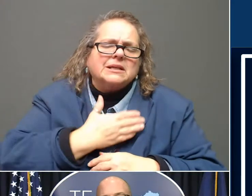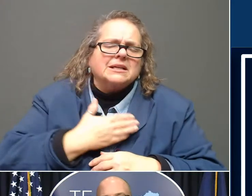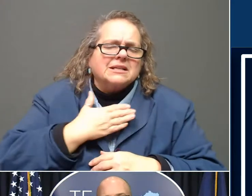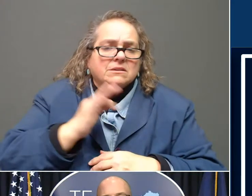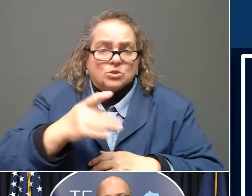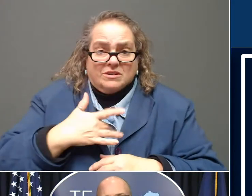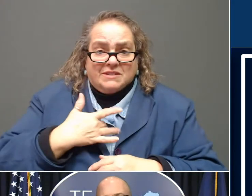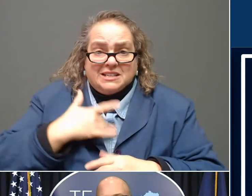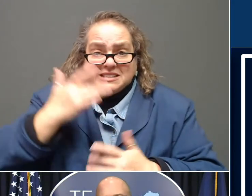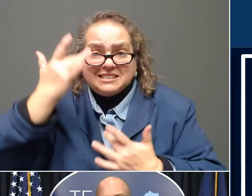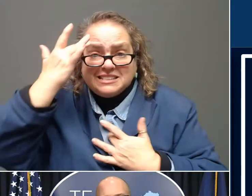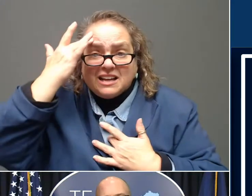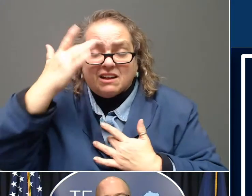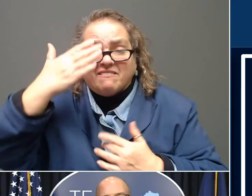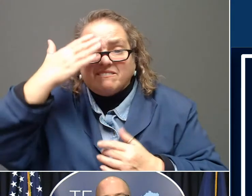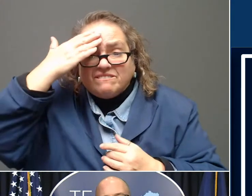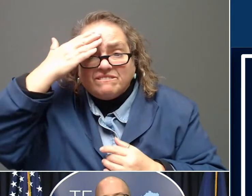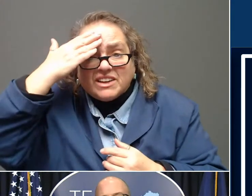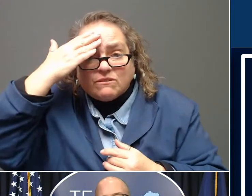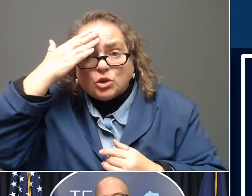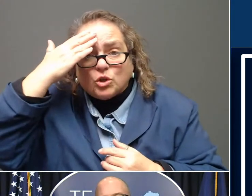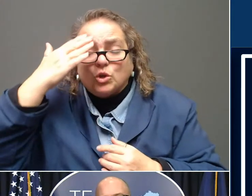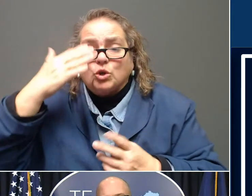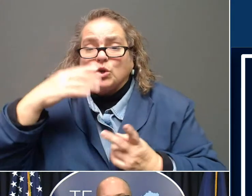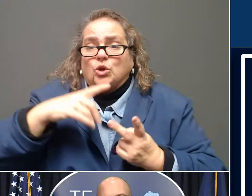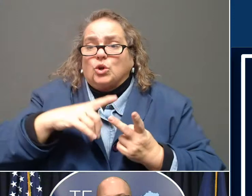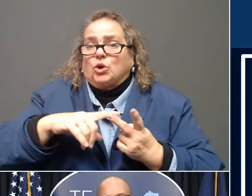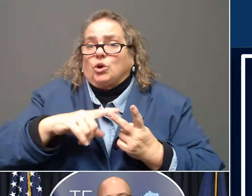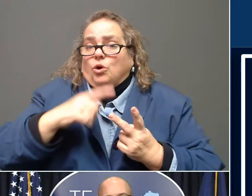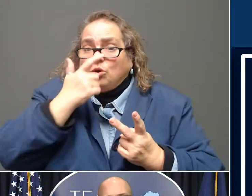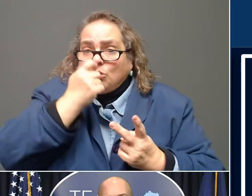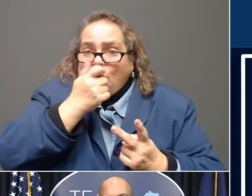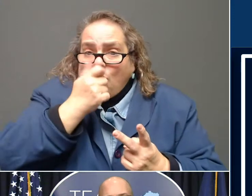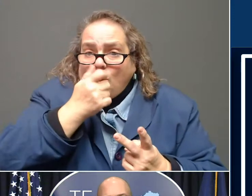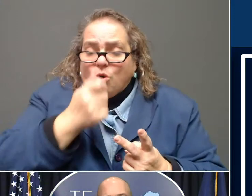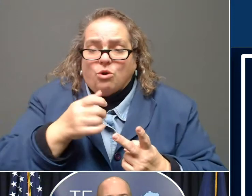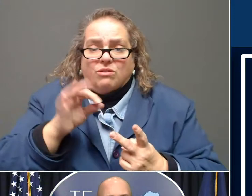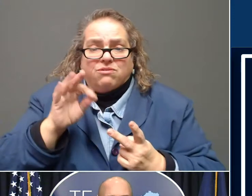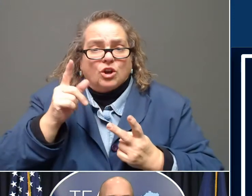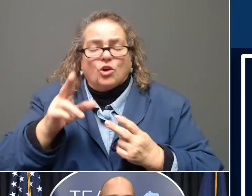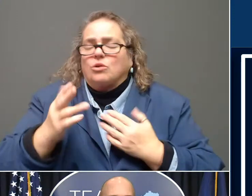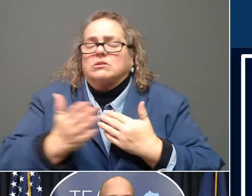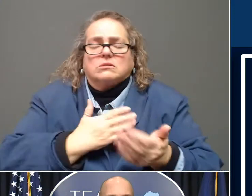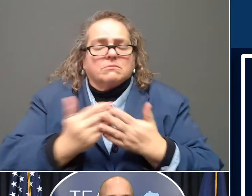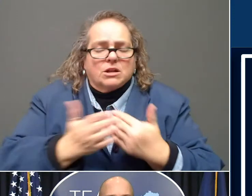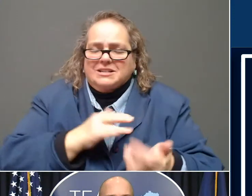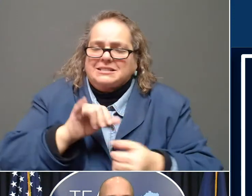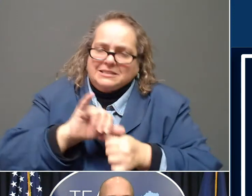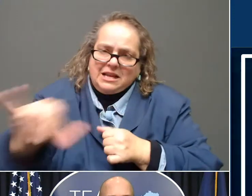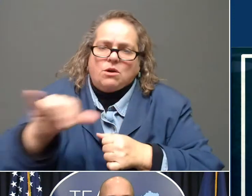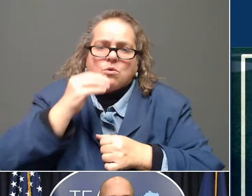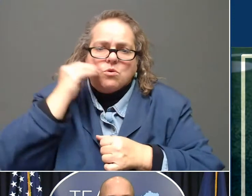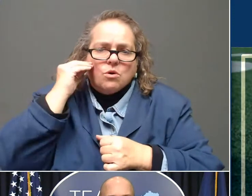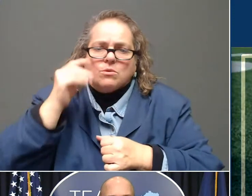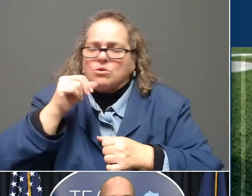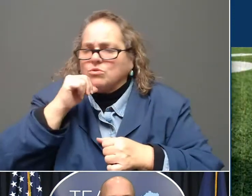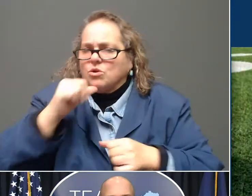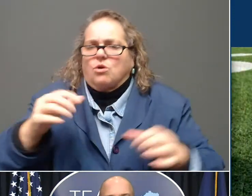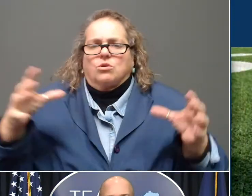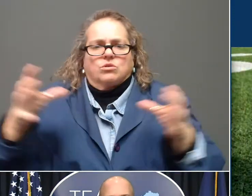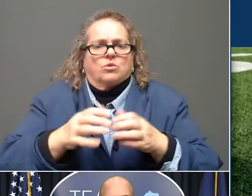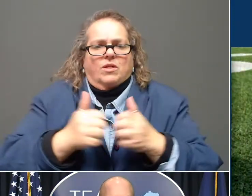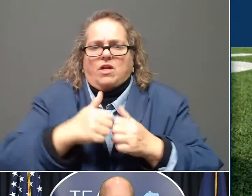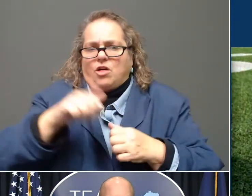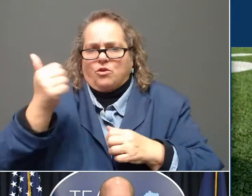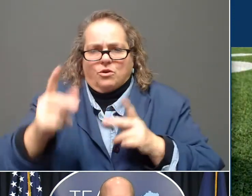at all times and that you don't have food and drink and sit around a small table and do, or in a small living room and do the things that we used to